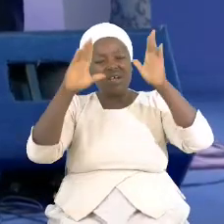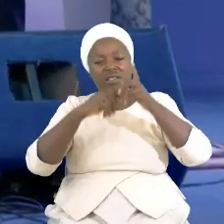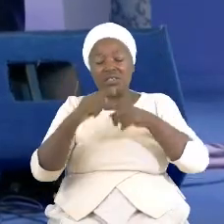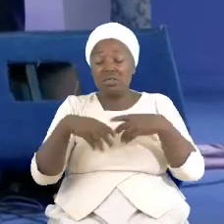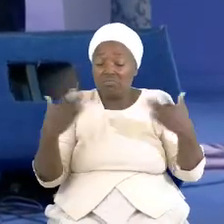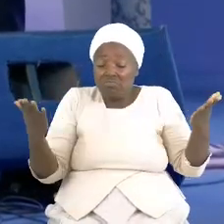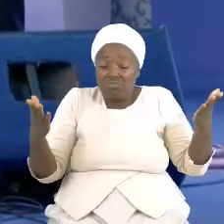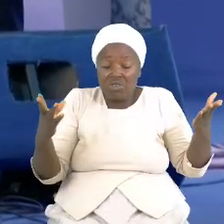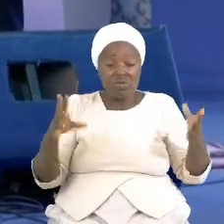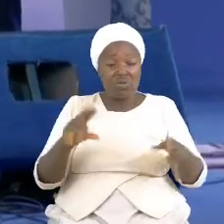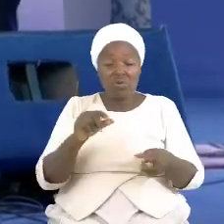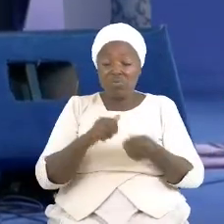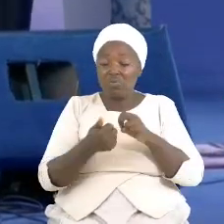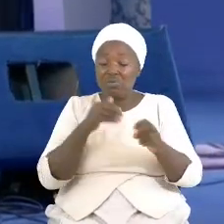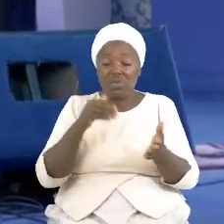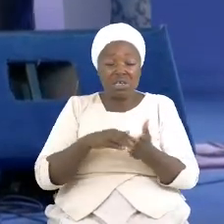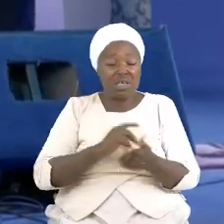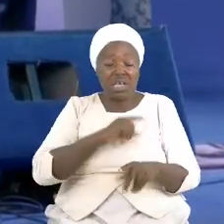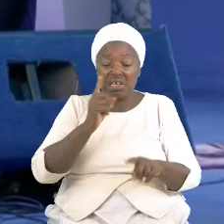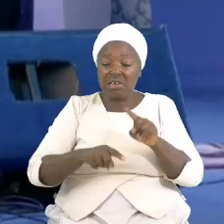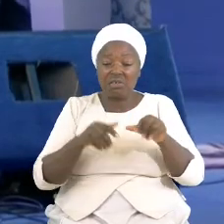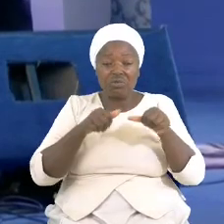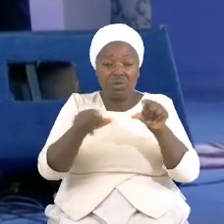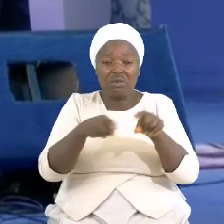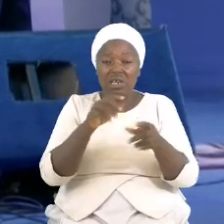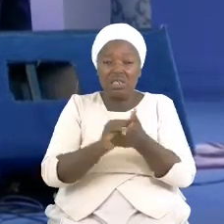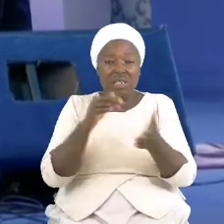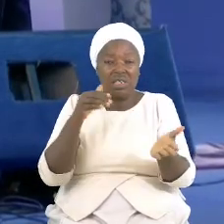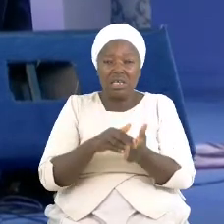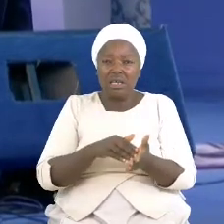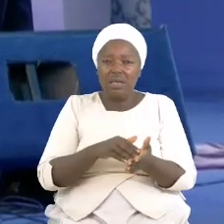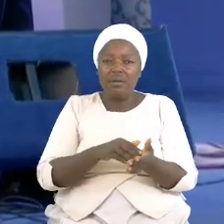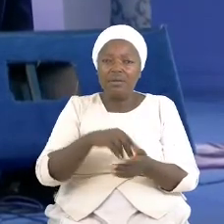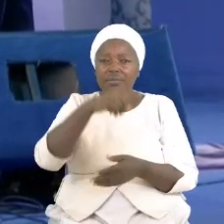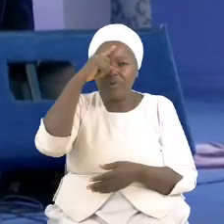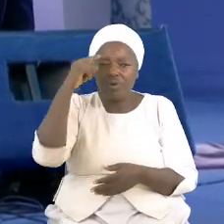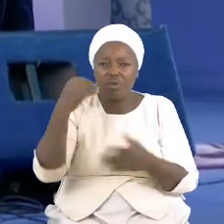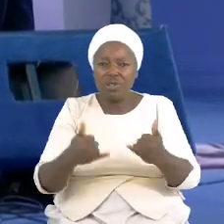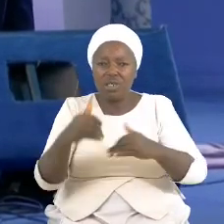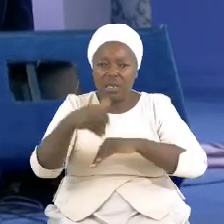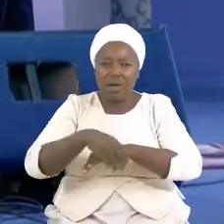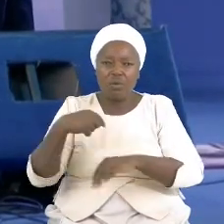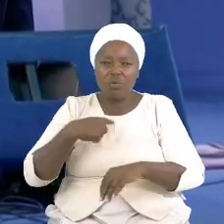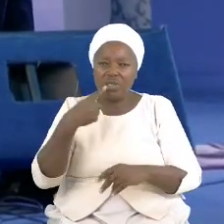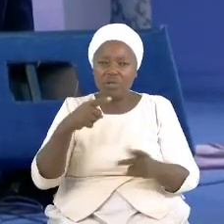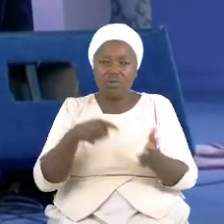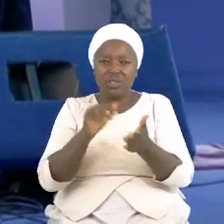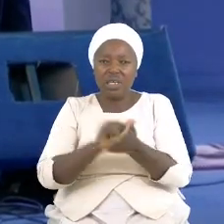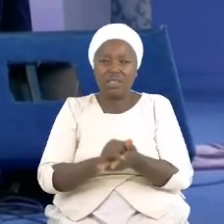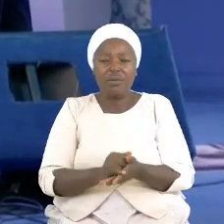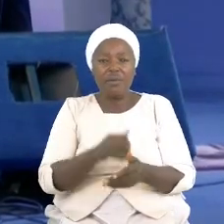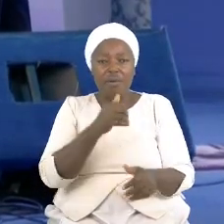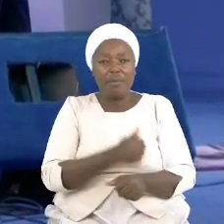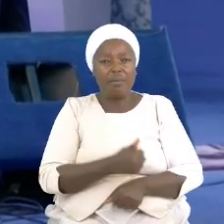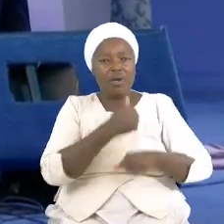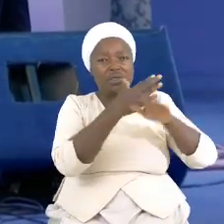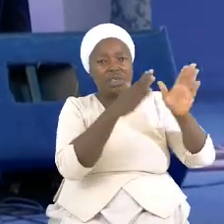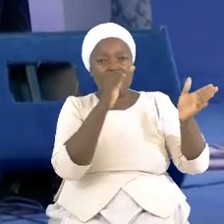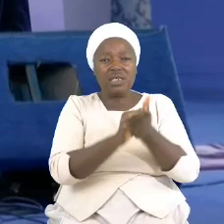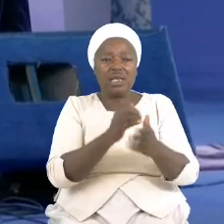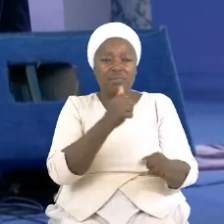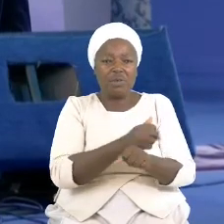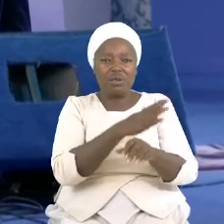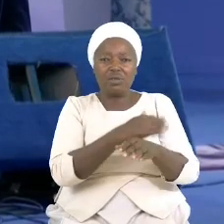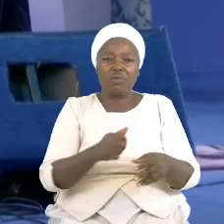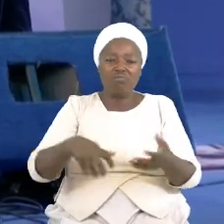won't give up. Because tonight, we'll say to that mountain of mystery in